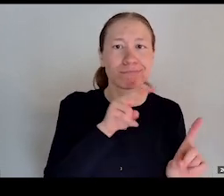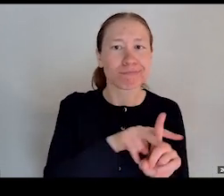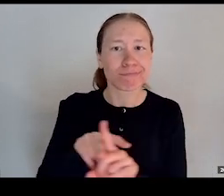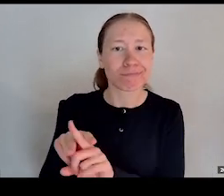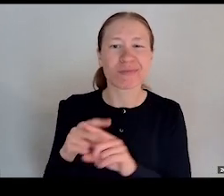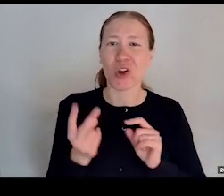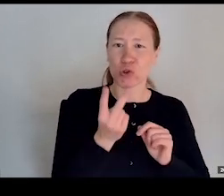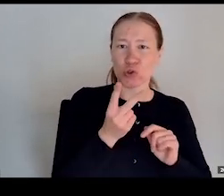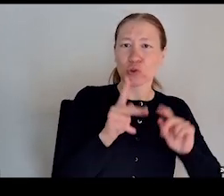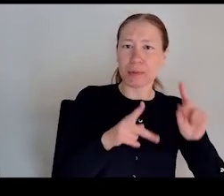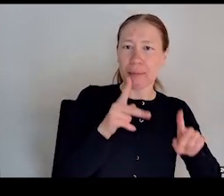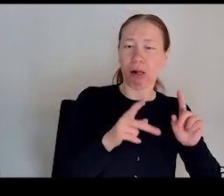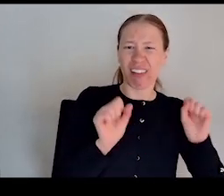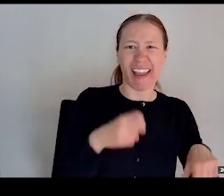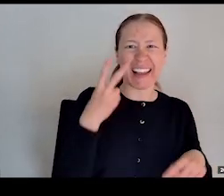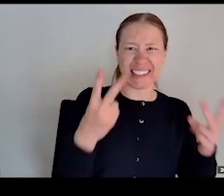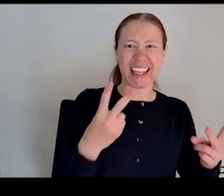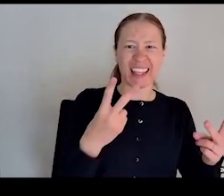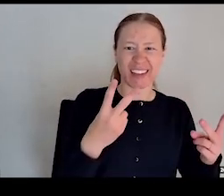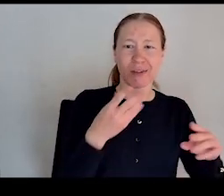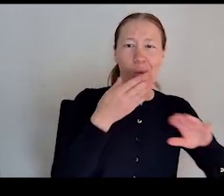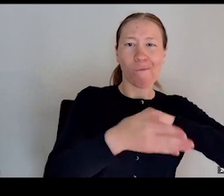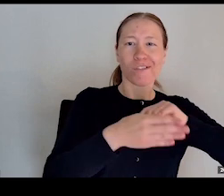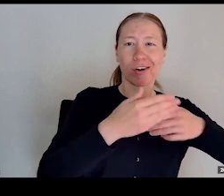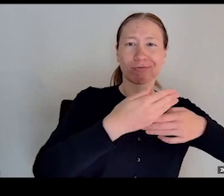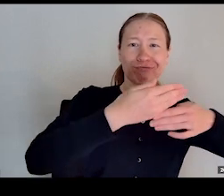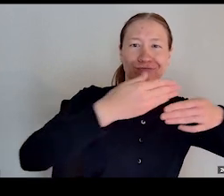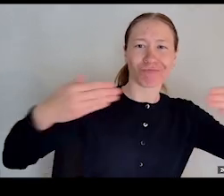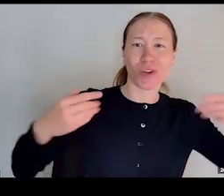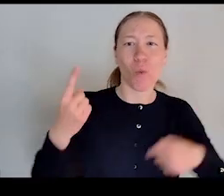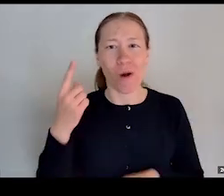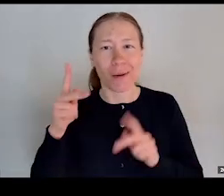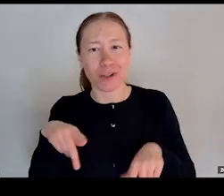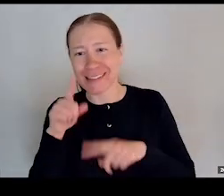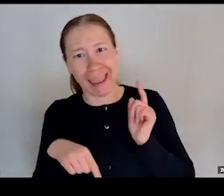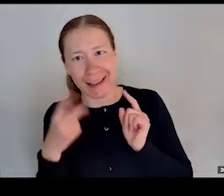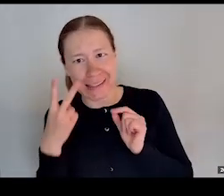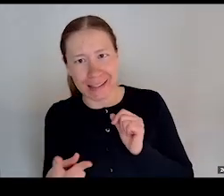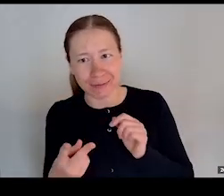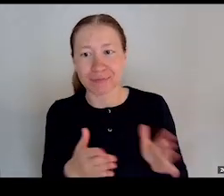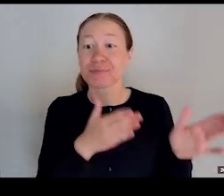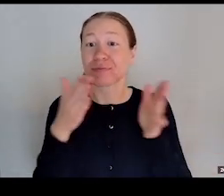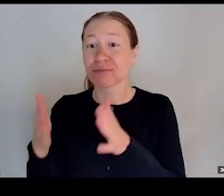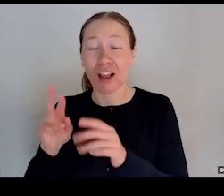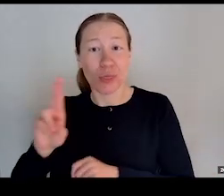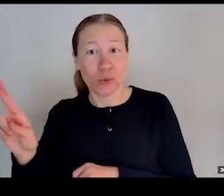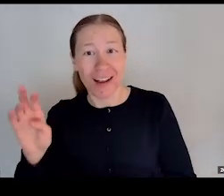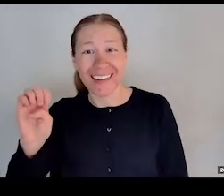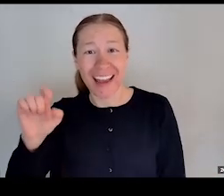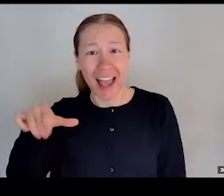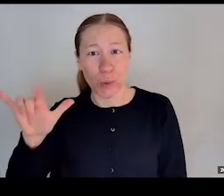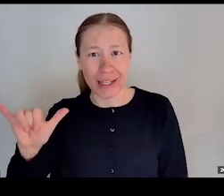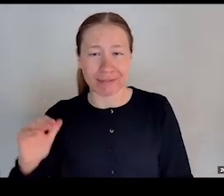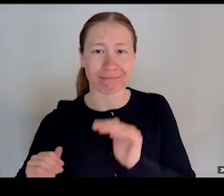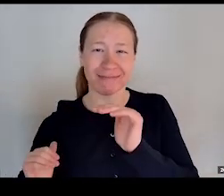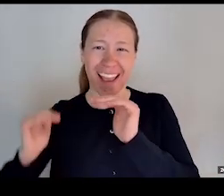2 individuals are able to see over the barrier, 1 individual is not. On the top right, we have equity. This is everyone gets the